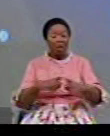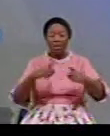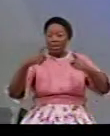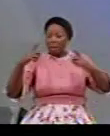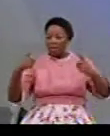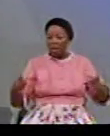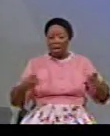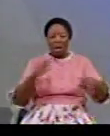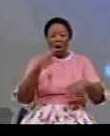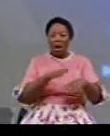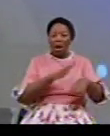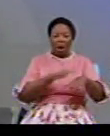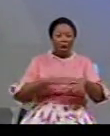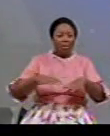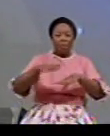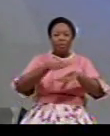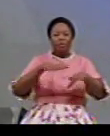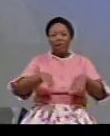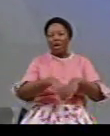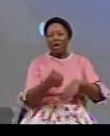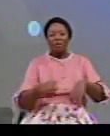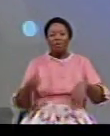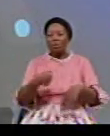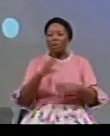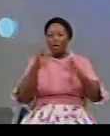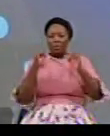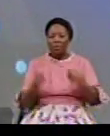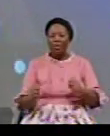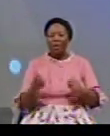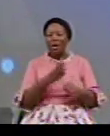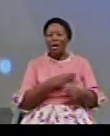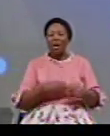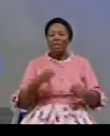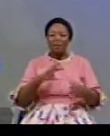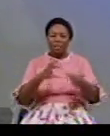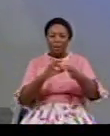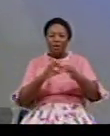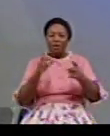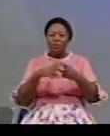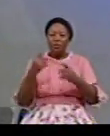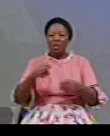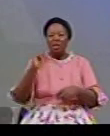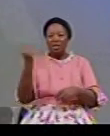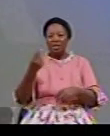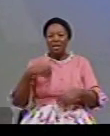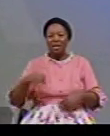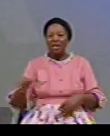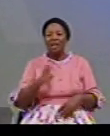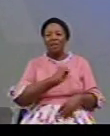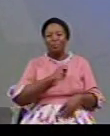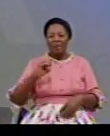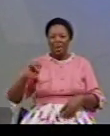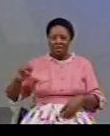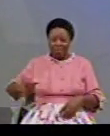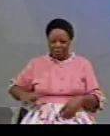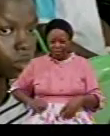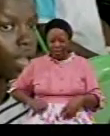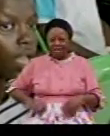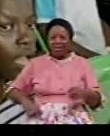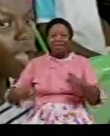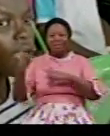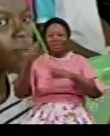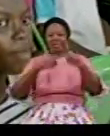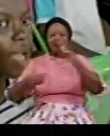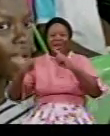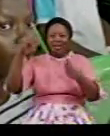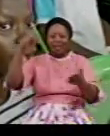Chapter 10, verse 12. The rain is coming. Emmanuel. I said, say the rain is